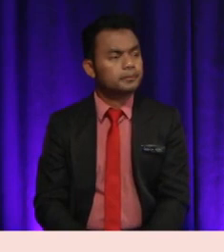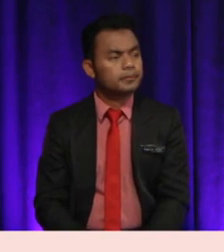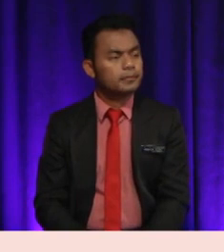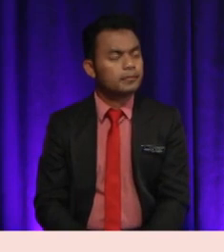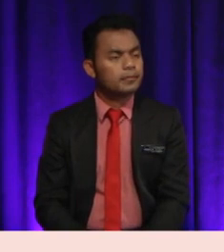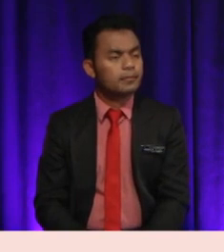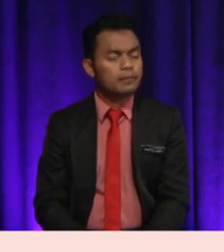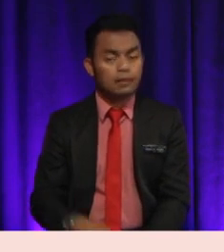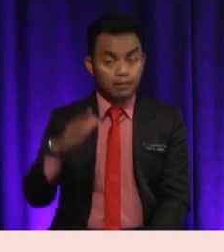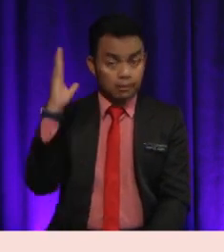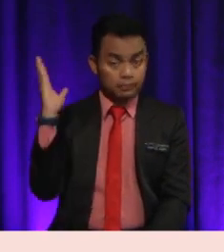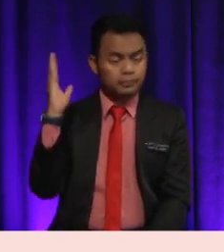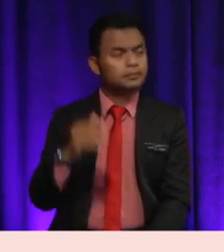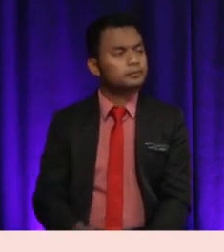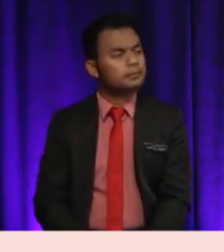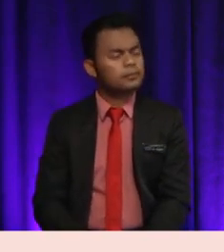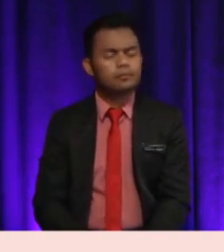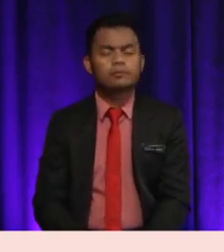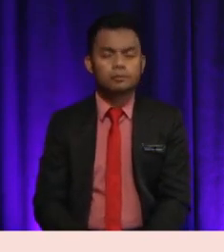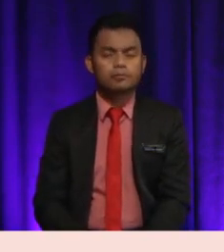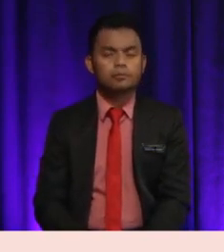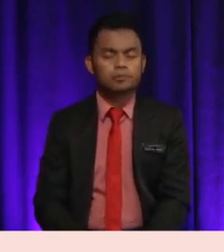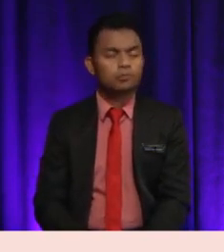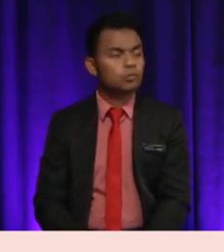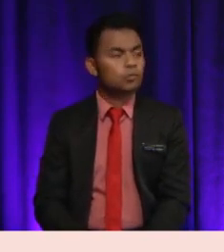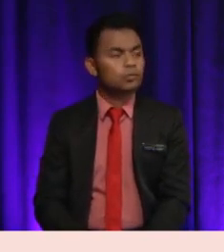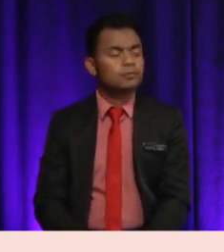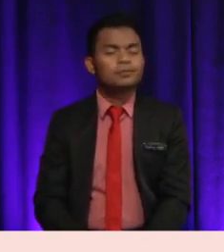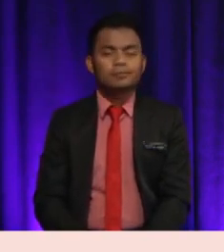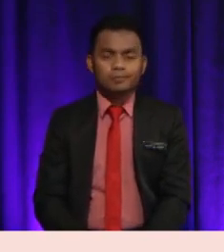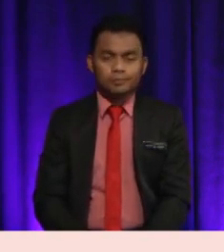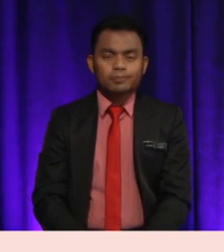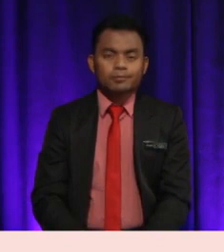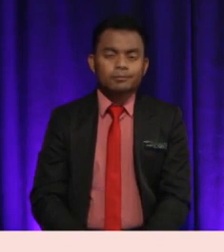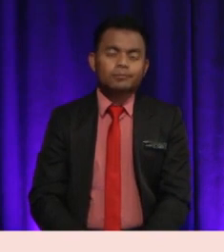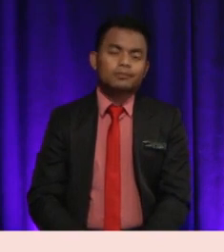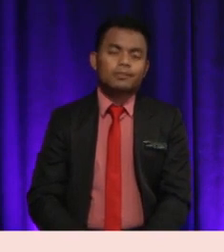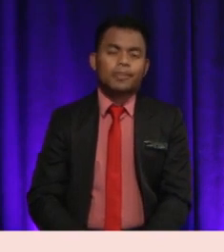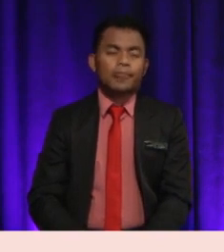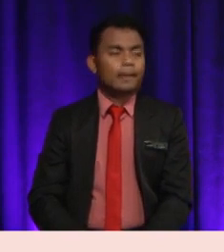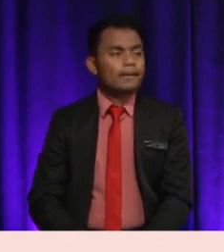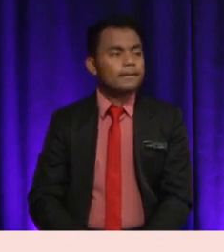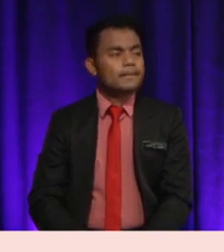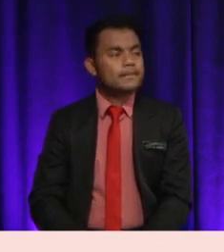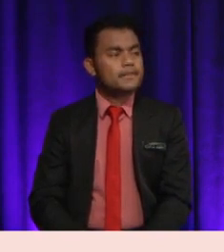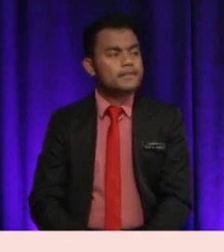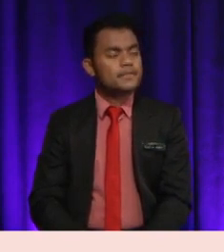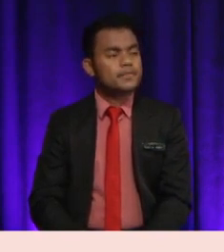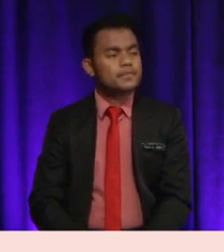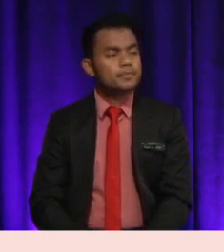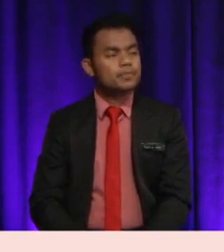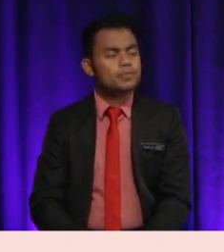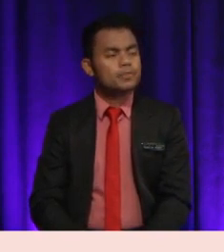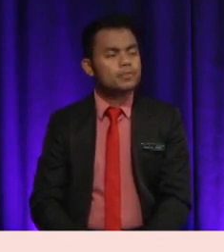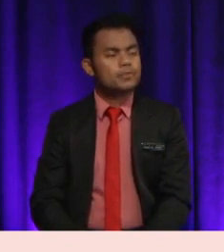that it was important to get a good quality lens as it would determine how detailed the photographs will be. If she had to use her own